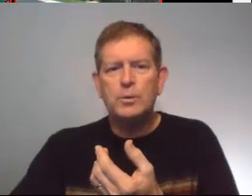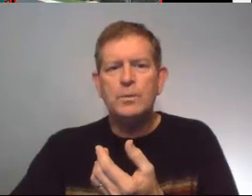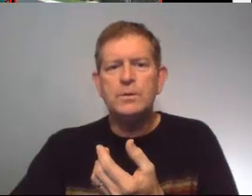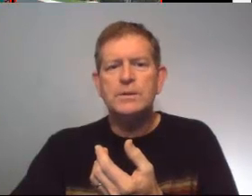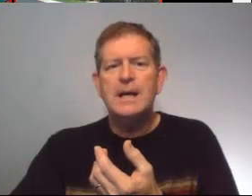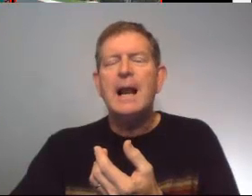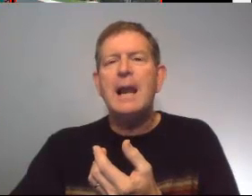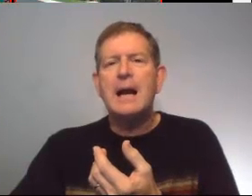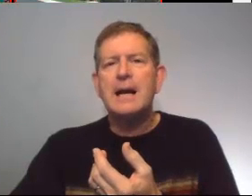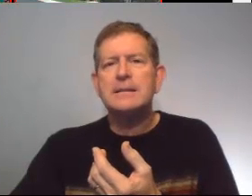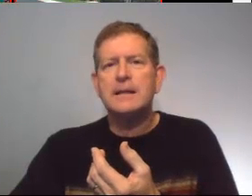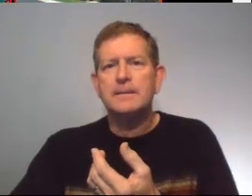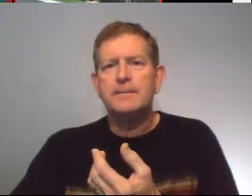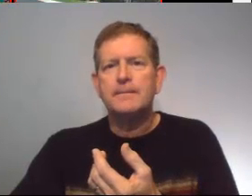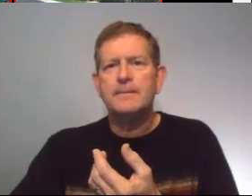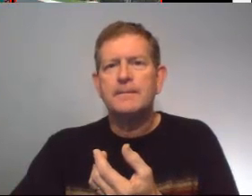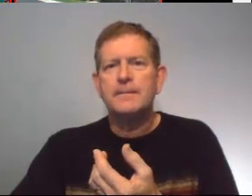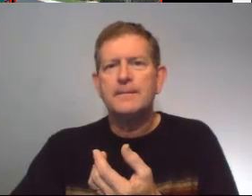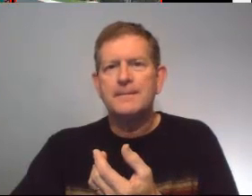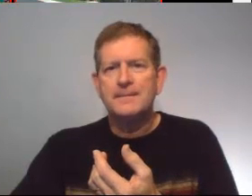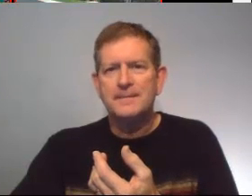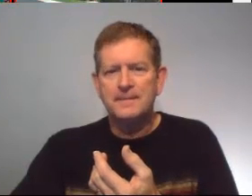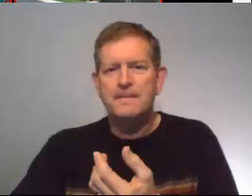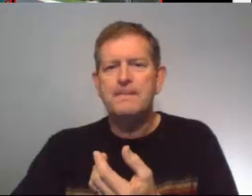Okay, el autobús. La casa.